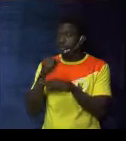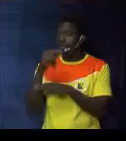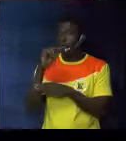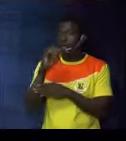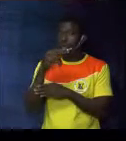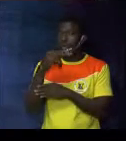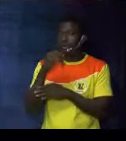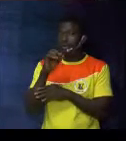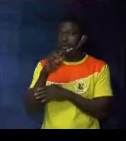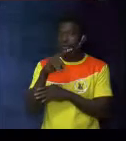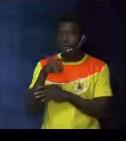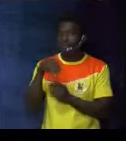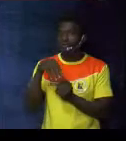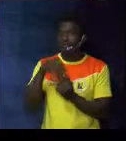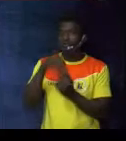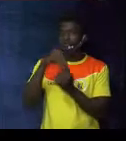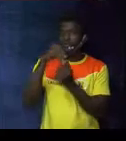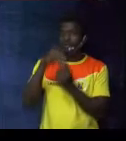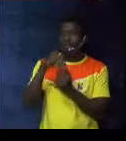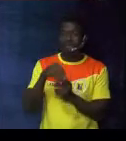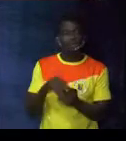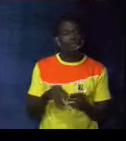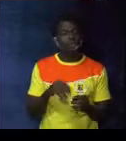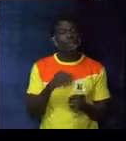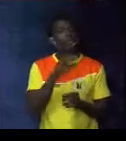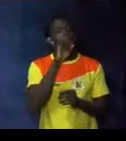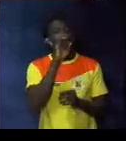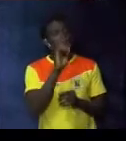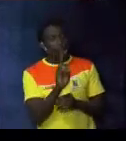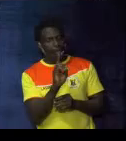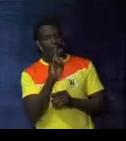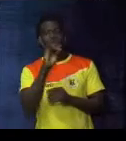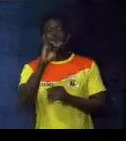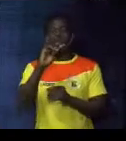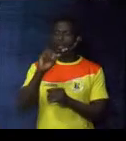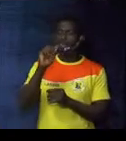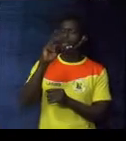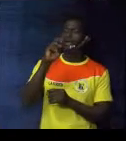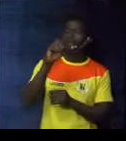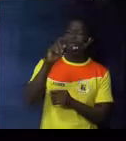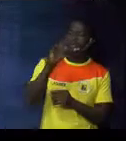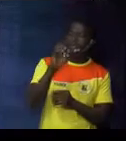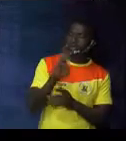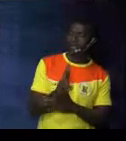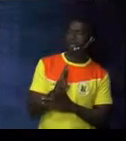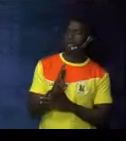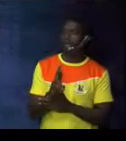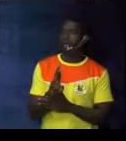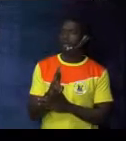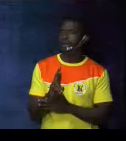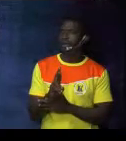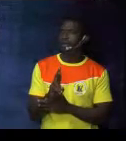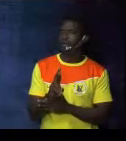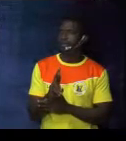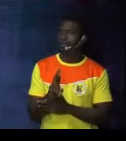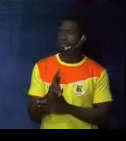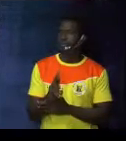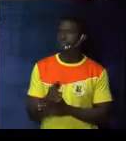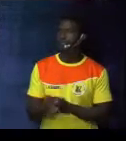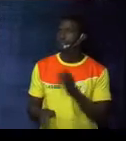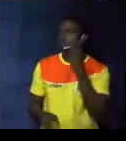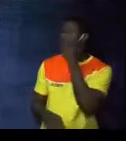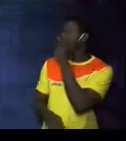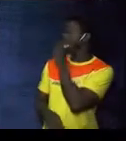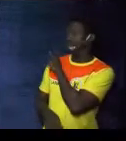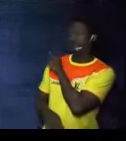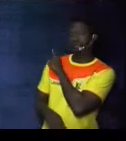it's a chord, quite all right, but it's a special chord. We call it the diameter. Say it, the diameter. Okay,